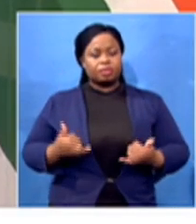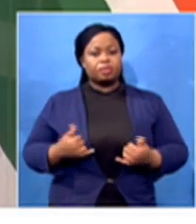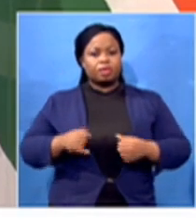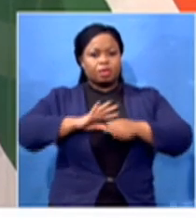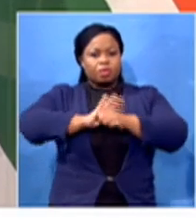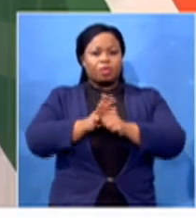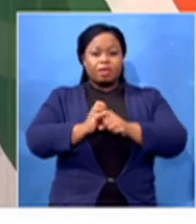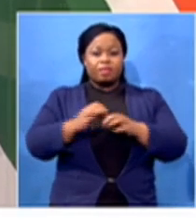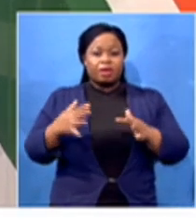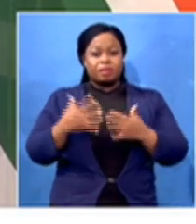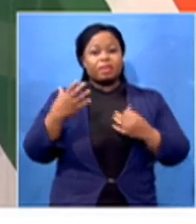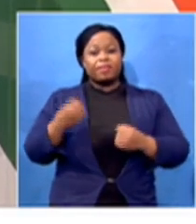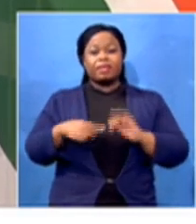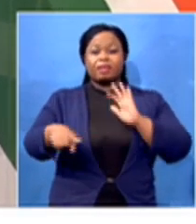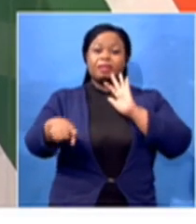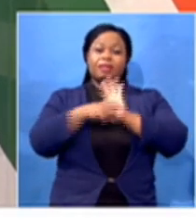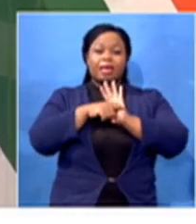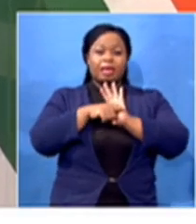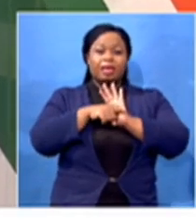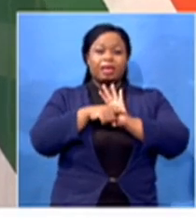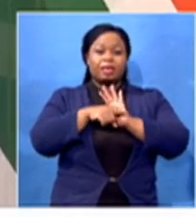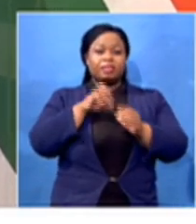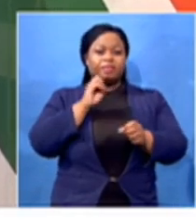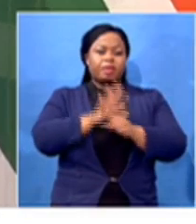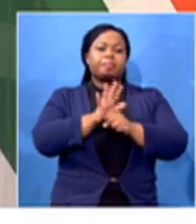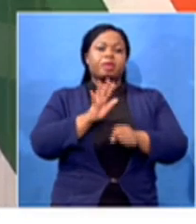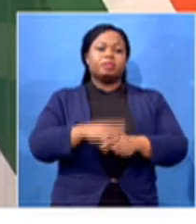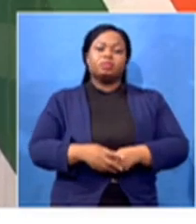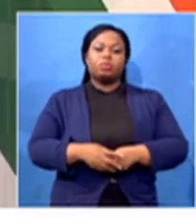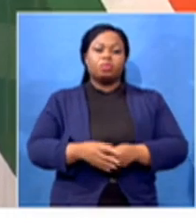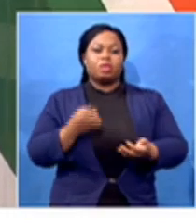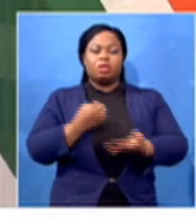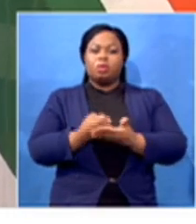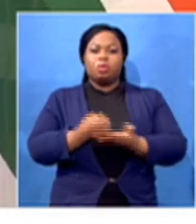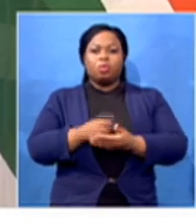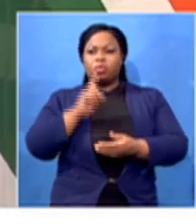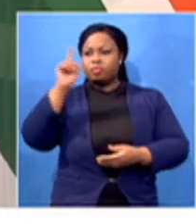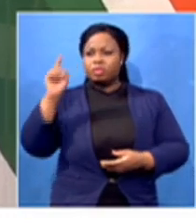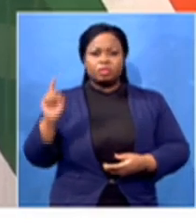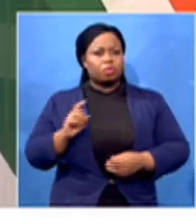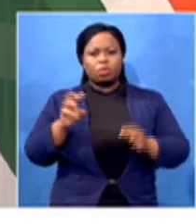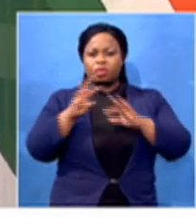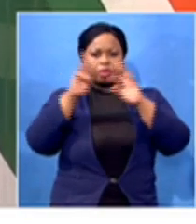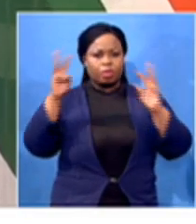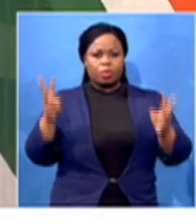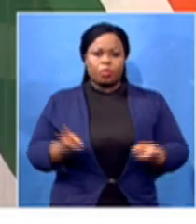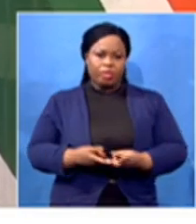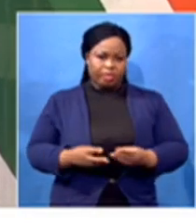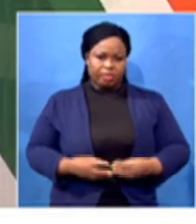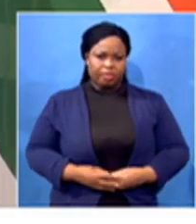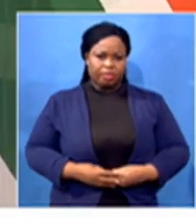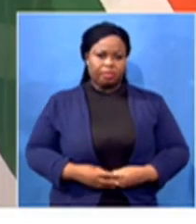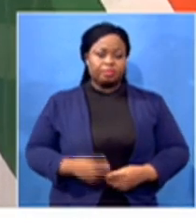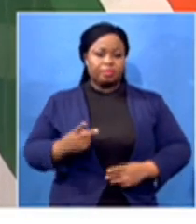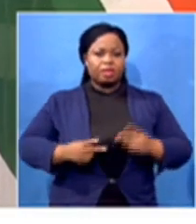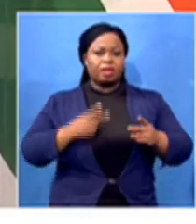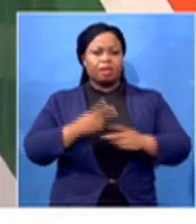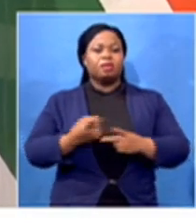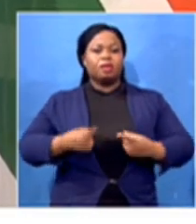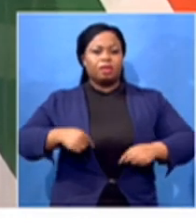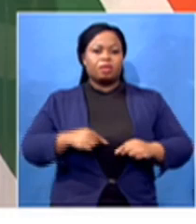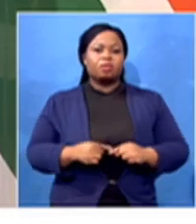quite a negative impact on many economies around the world, and we are also going to be